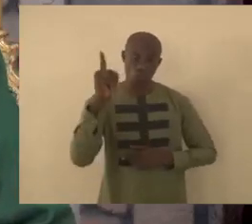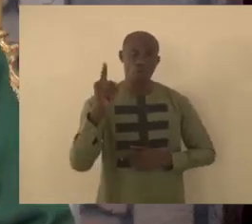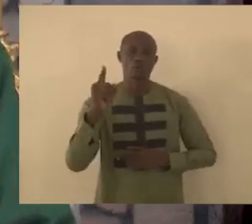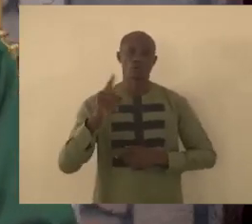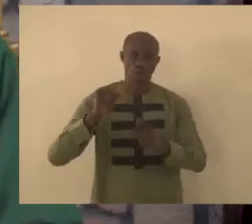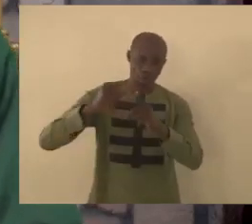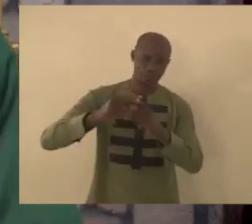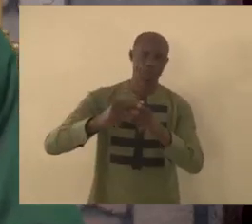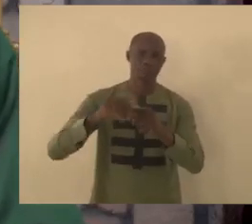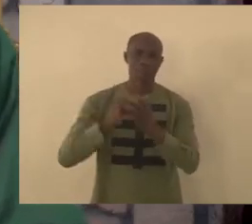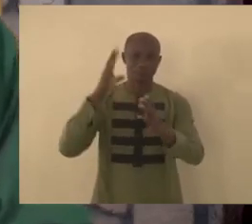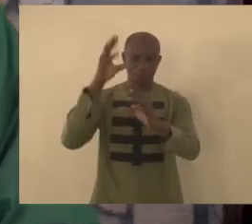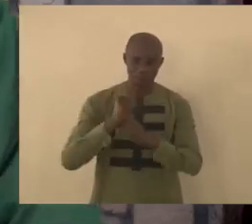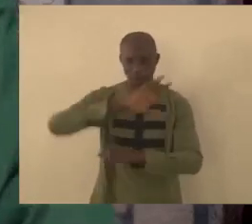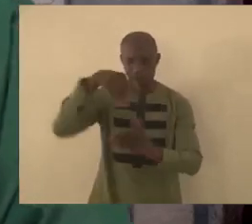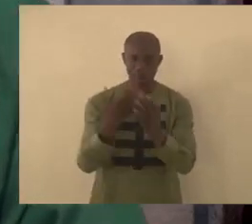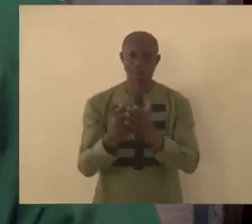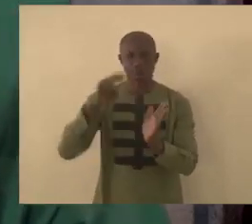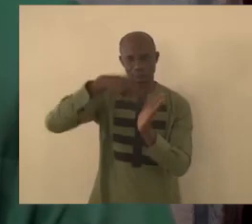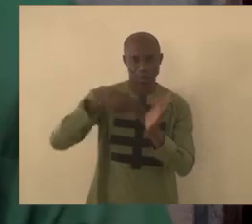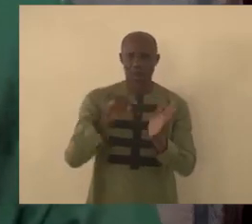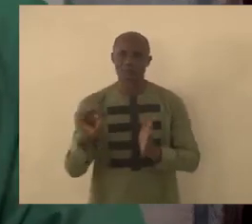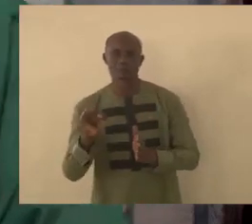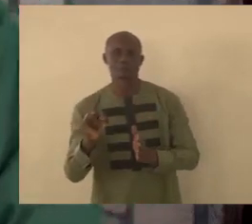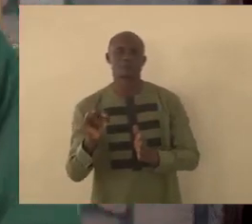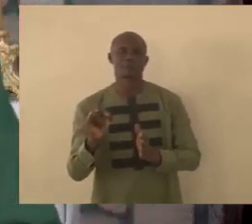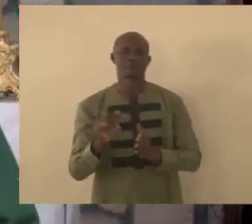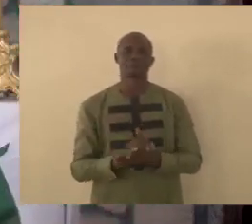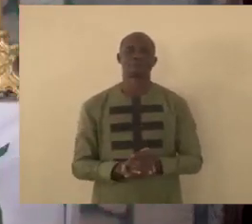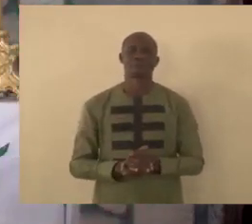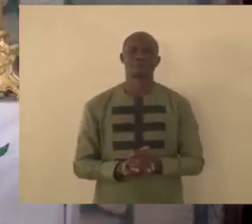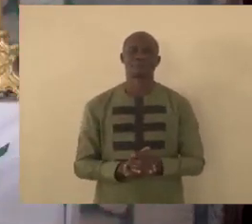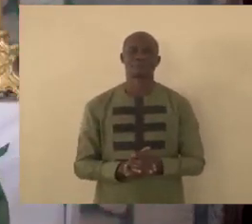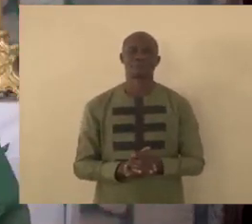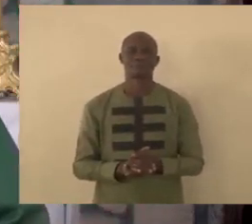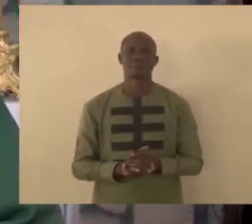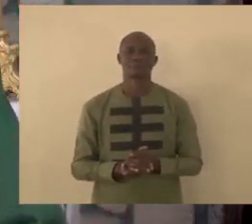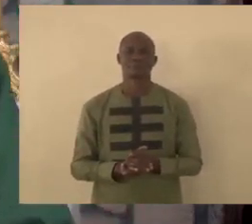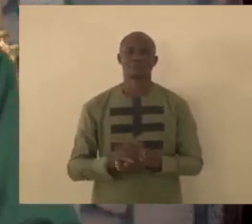The one word or phrase that captures all of today's readings.